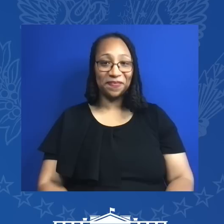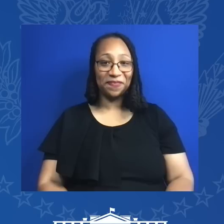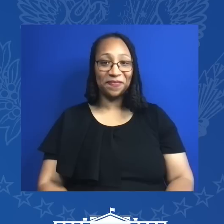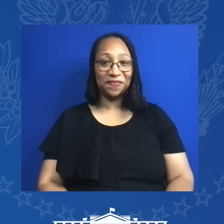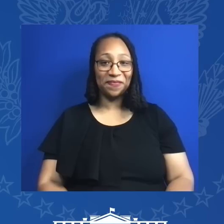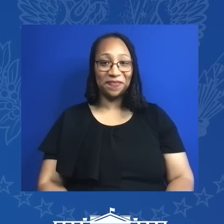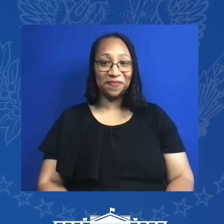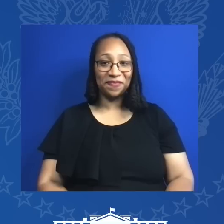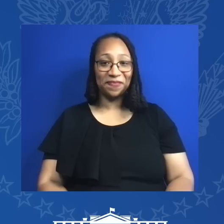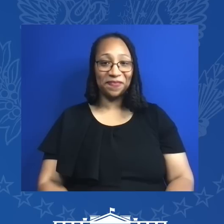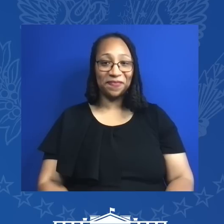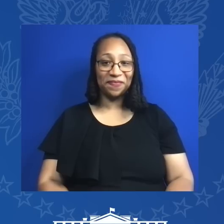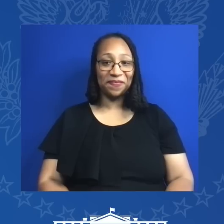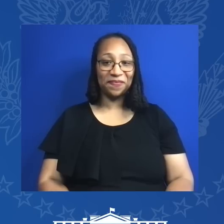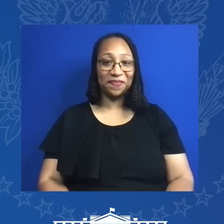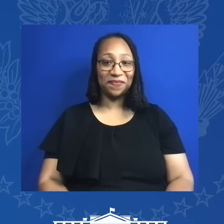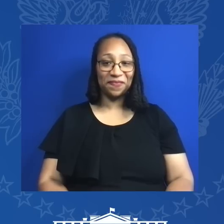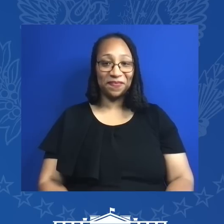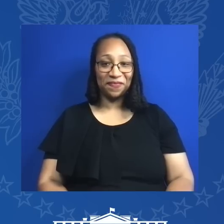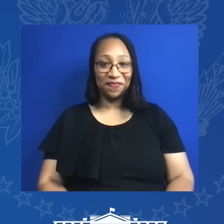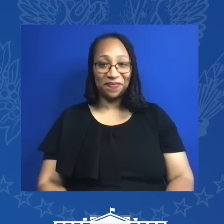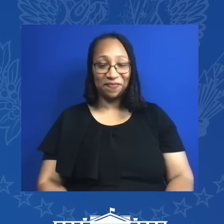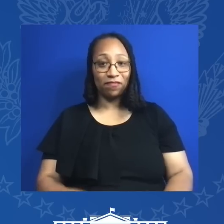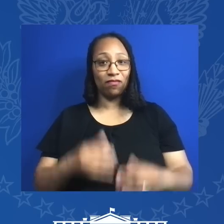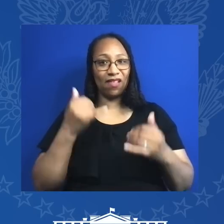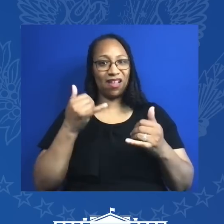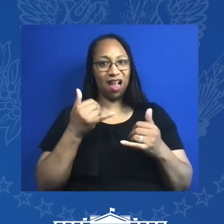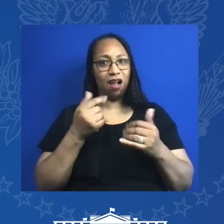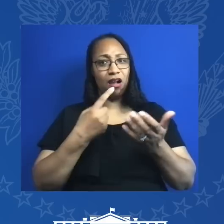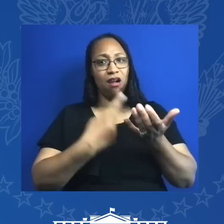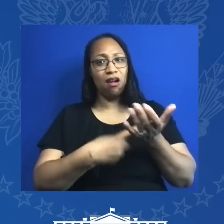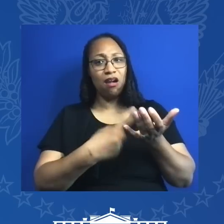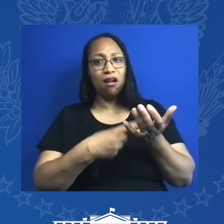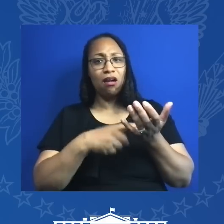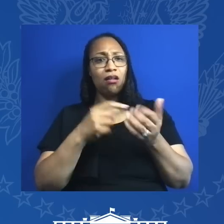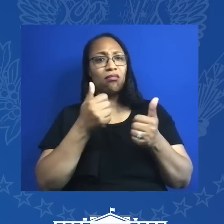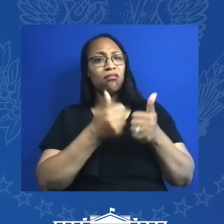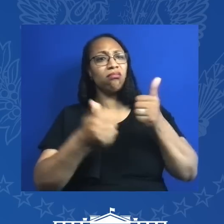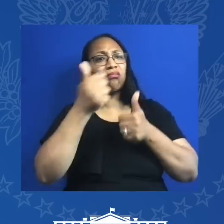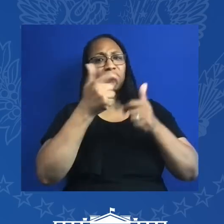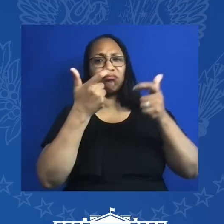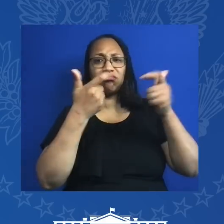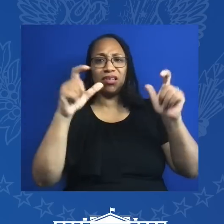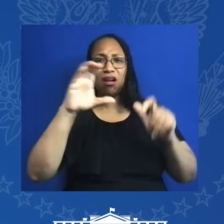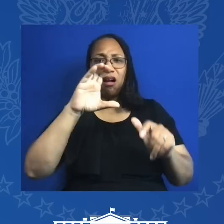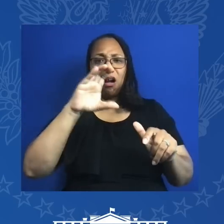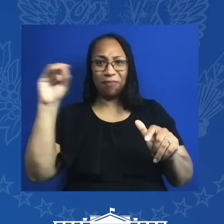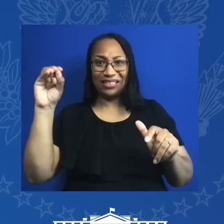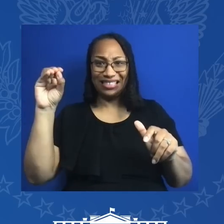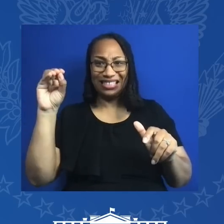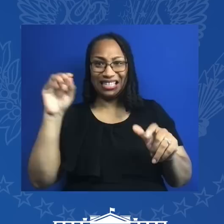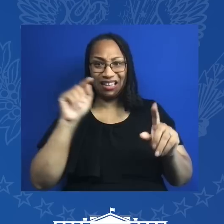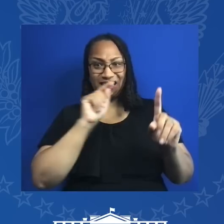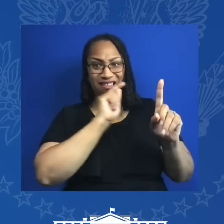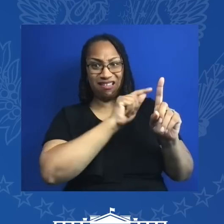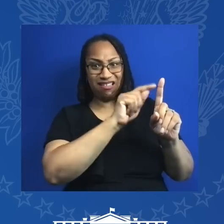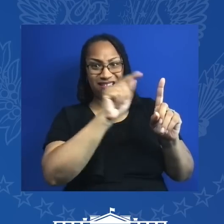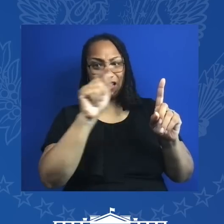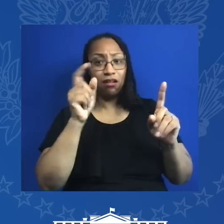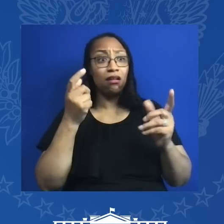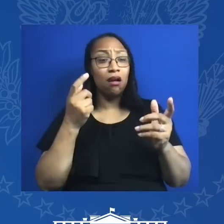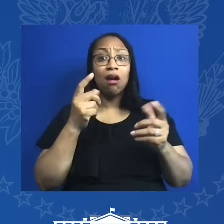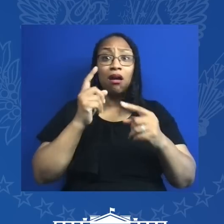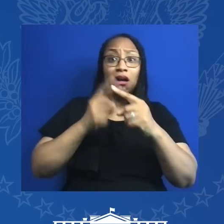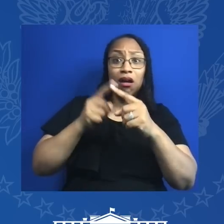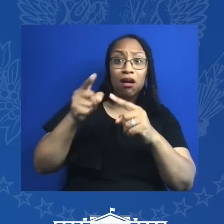corporations. And I was getting out of the car to go in the city hall. And there were these two well-dressed men standing in a